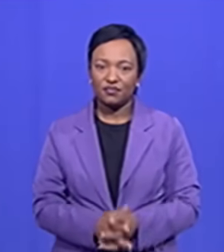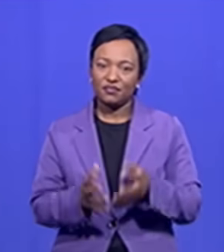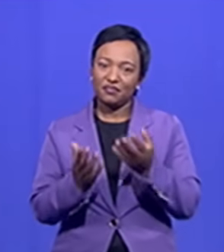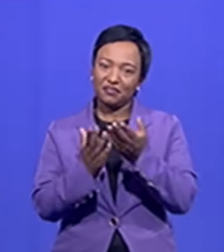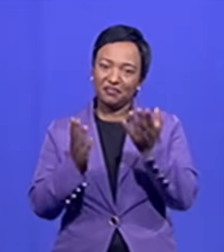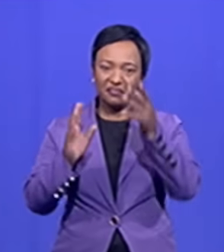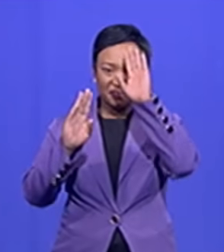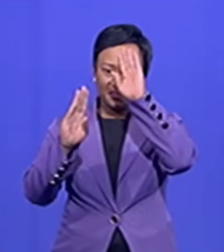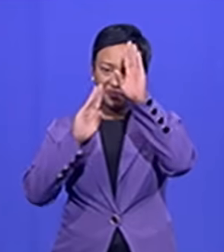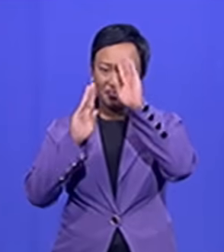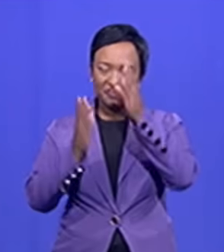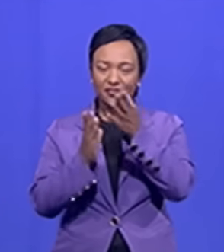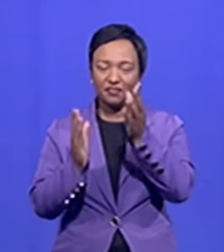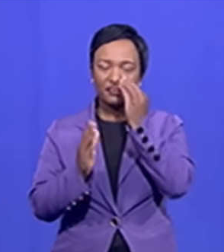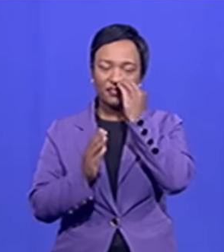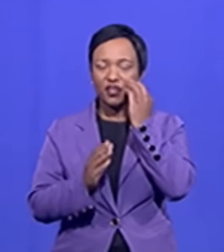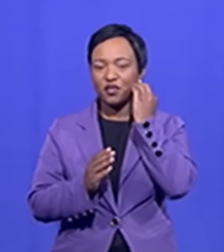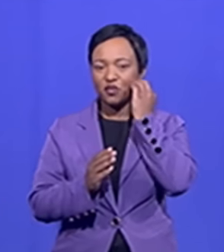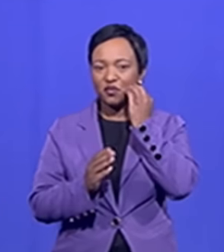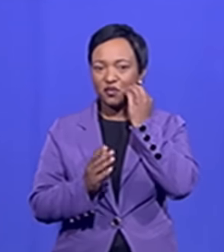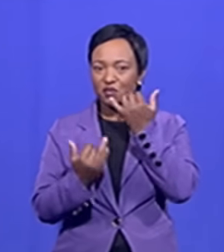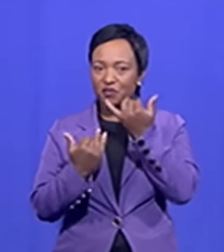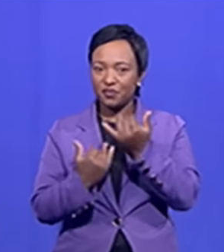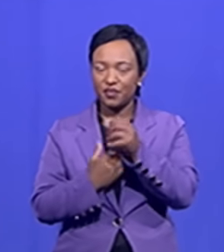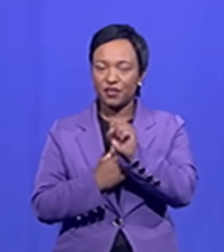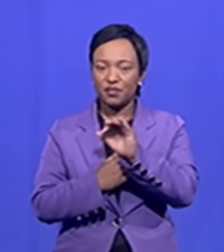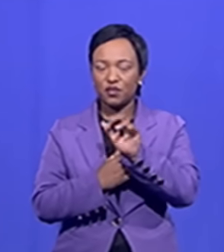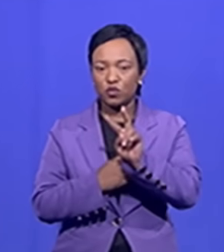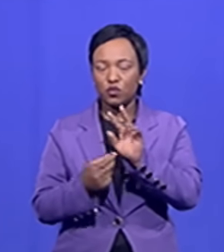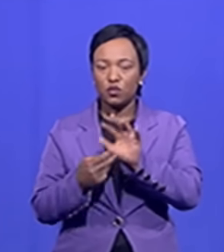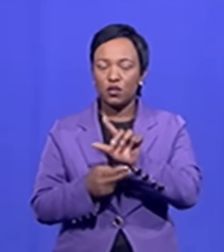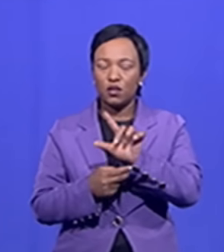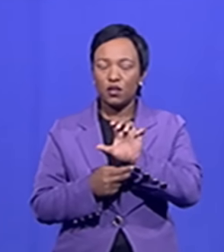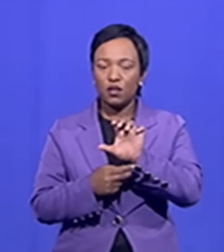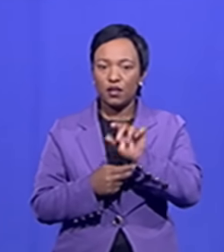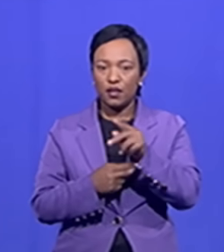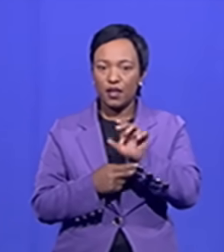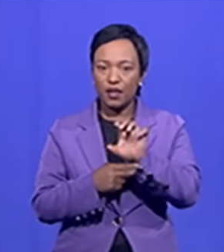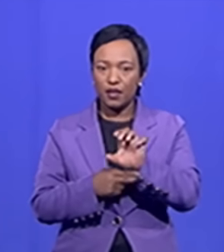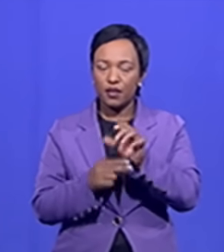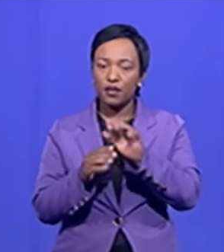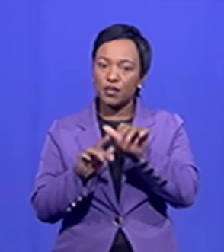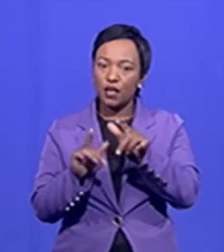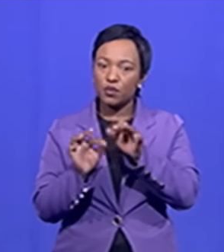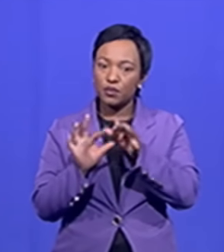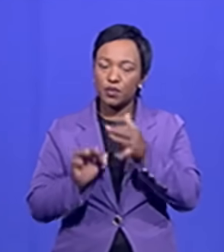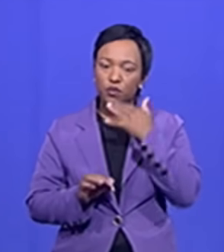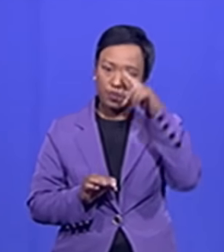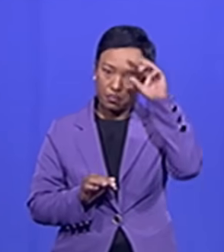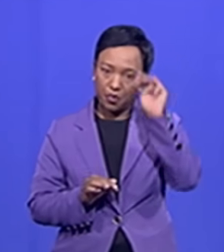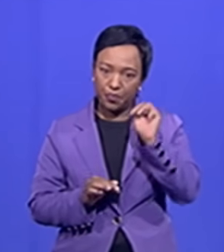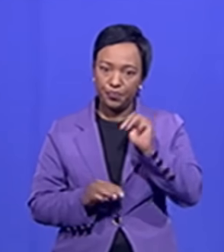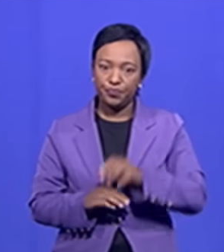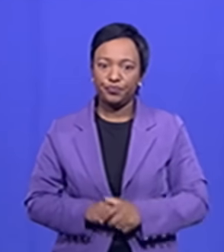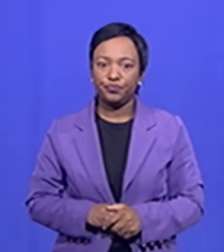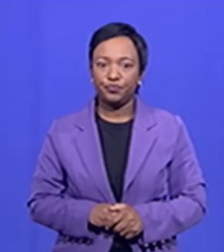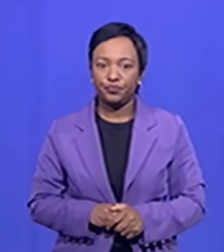Mwe ke boetse ke a o dumedisa ditabeng tsena tsa Sesotho ho SABC 2 le le hae phirimaneng yena punya matso ke na le Mphotime.